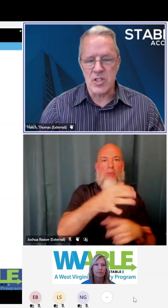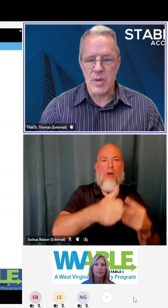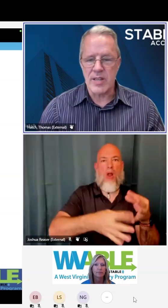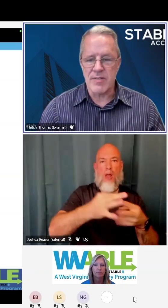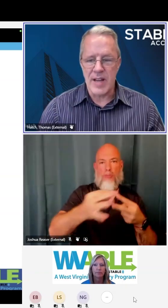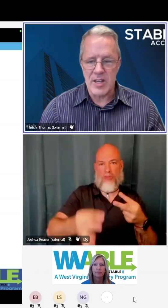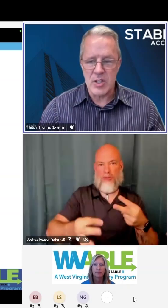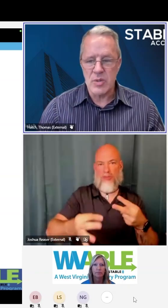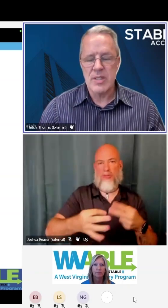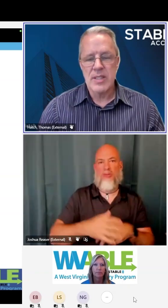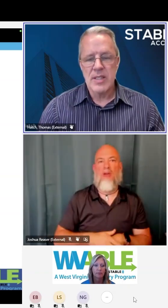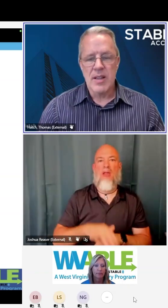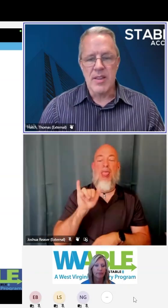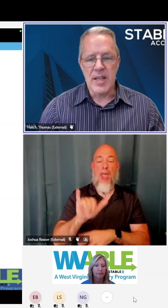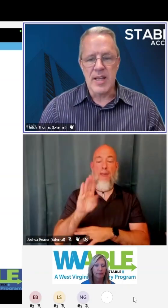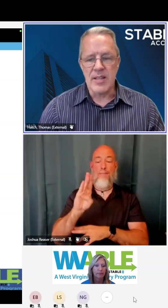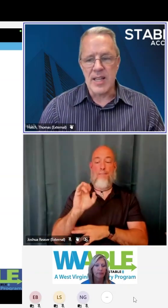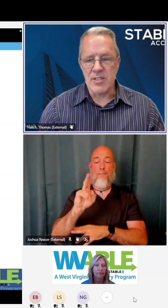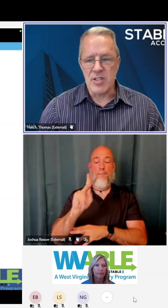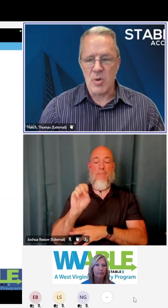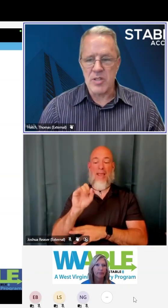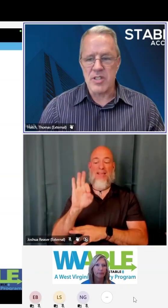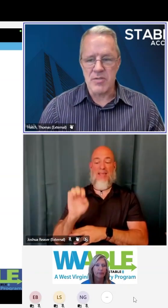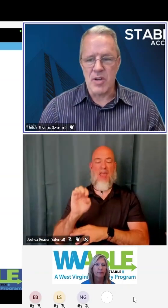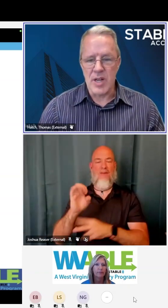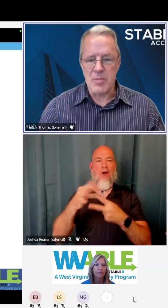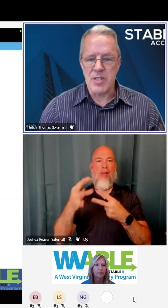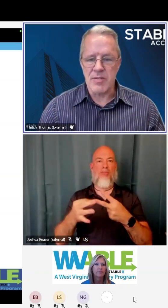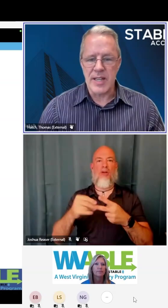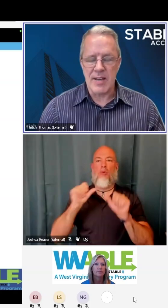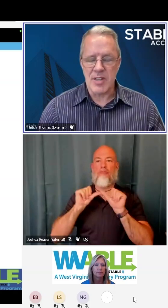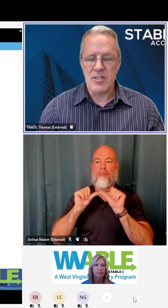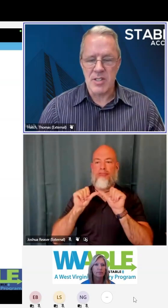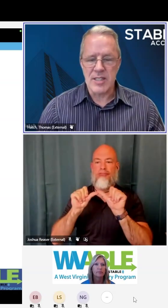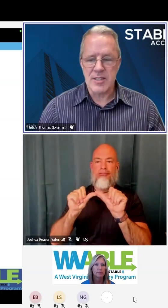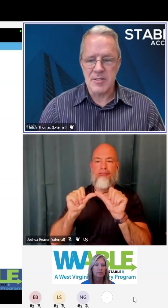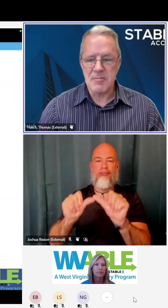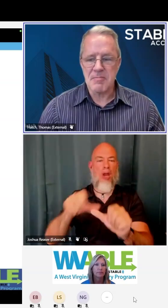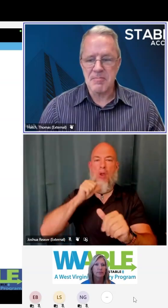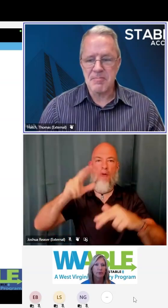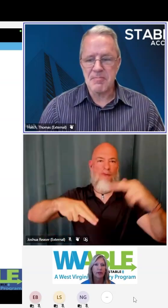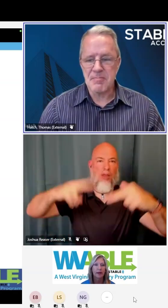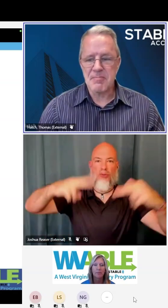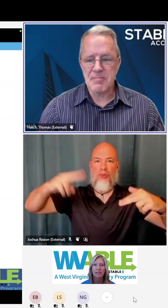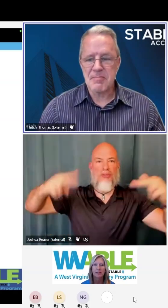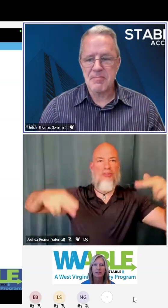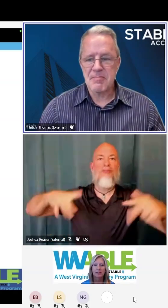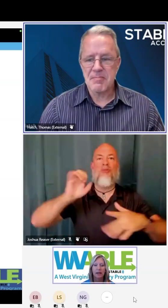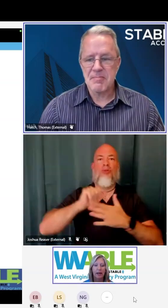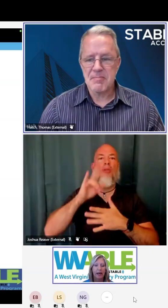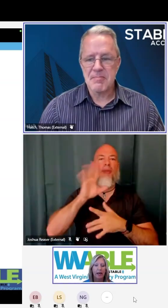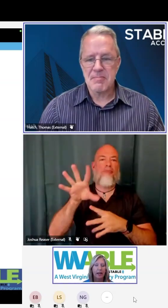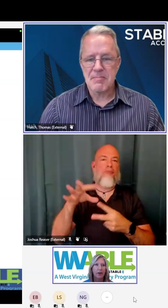won't fluctuate in value, then that is always the default option if they have not selected. Okay, that